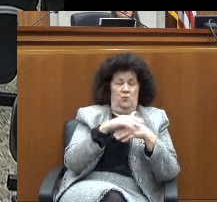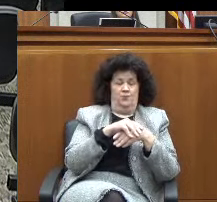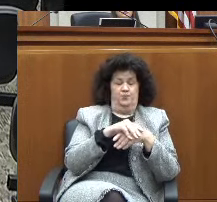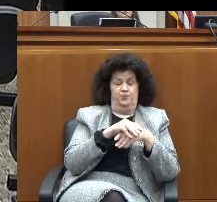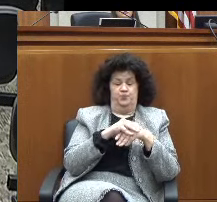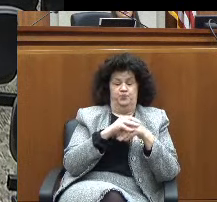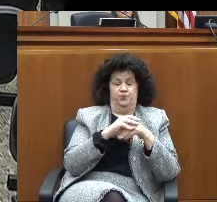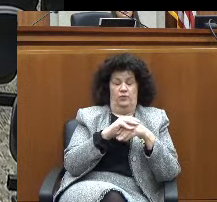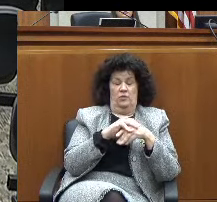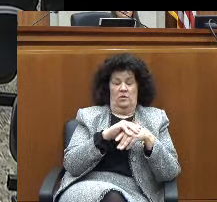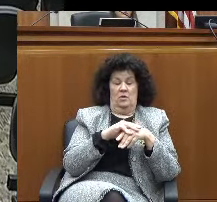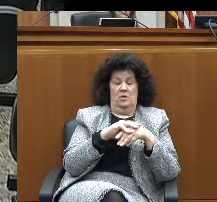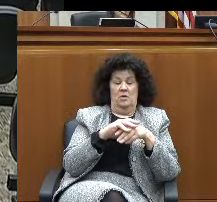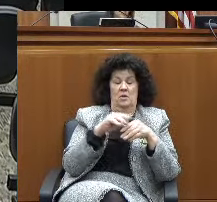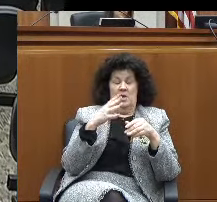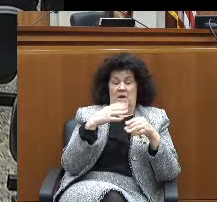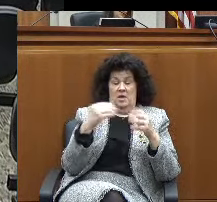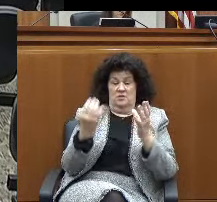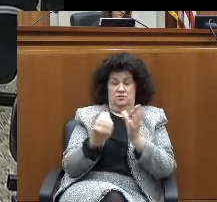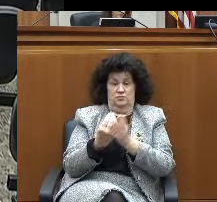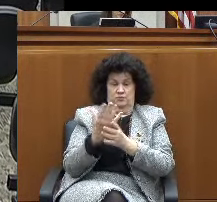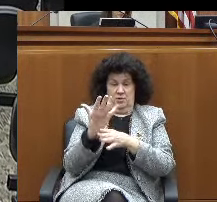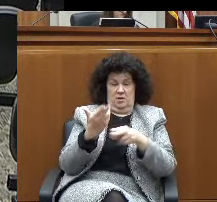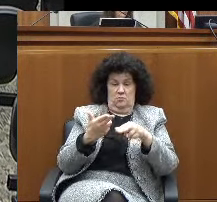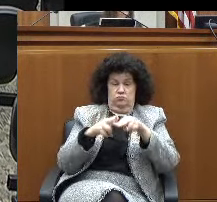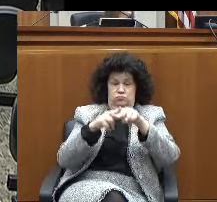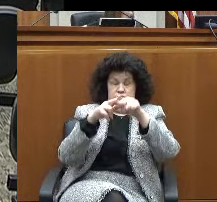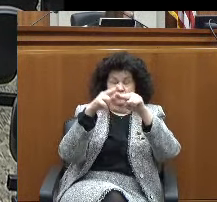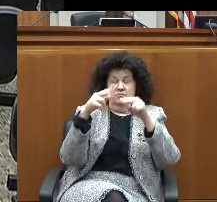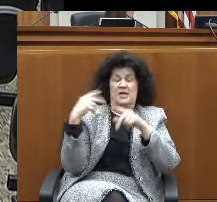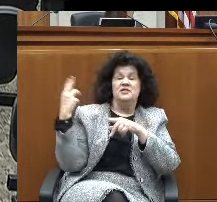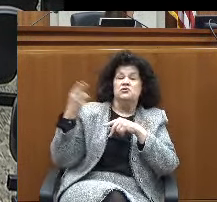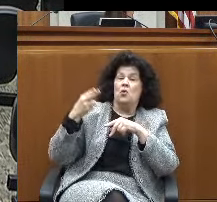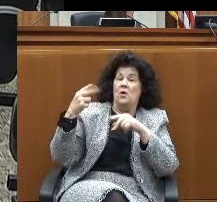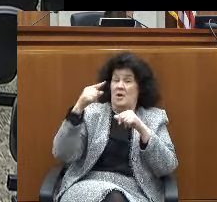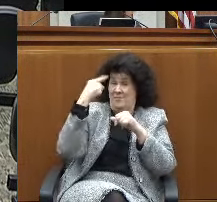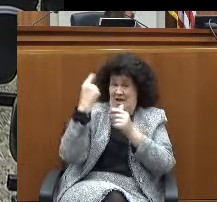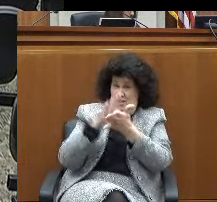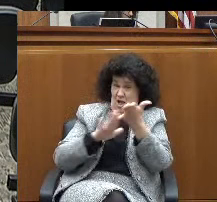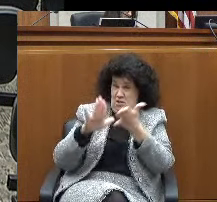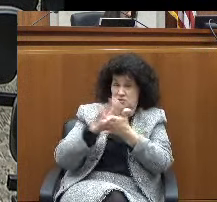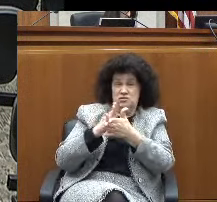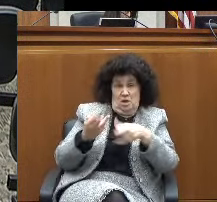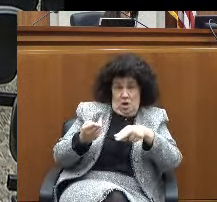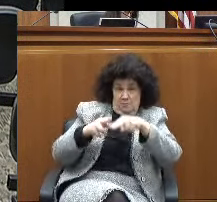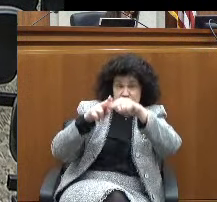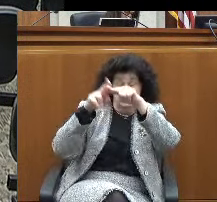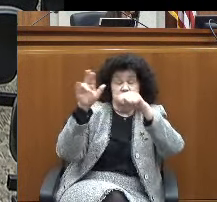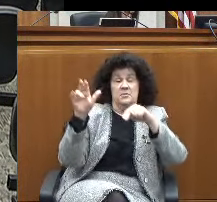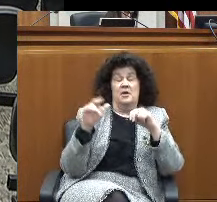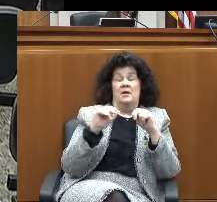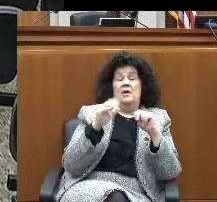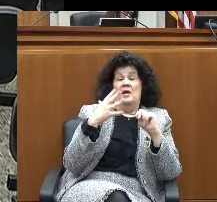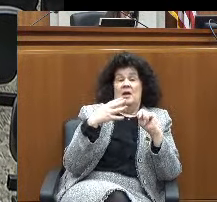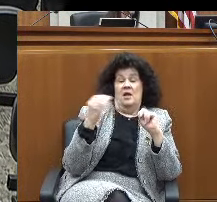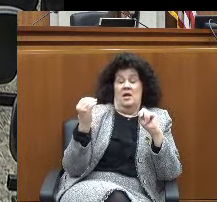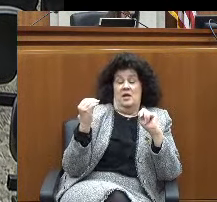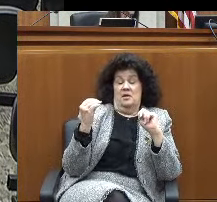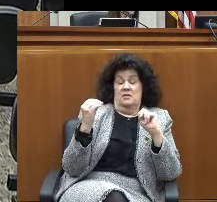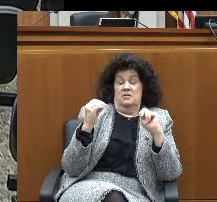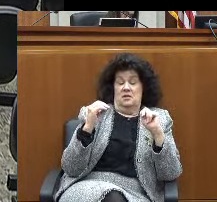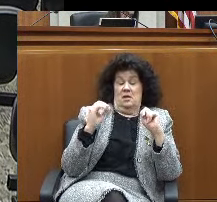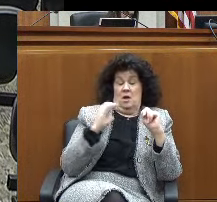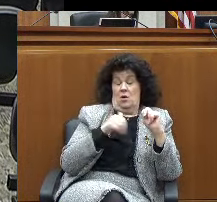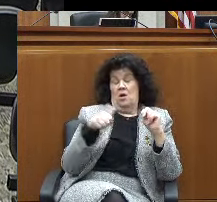this fall in spring in their enrollment based on the removal of this assessment. And then also our,